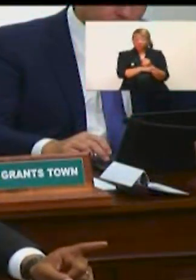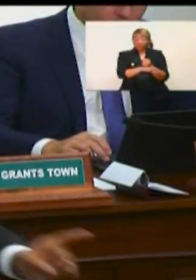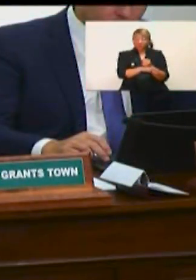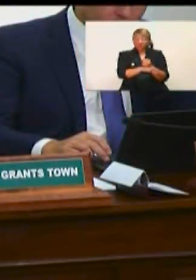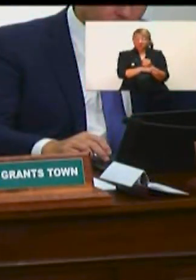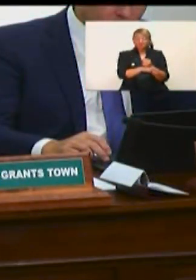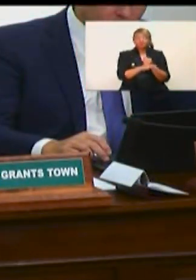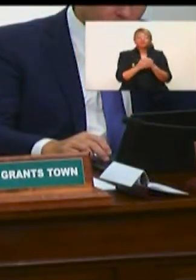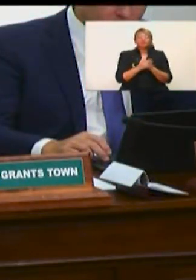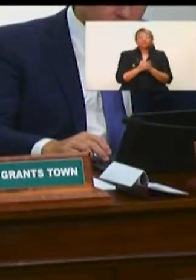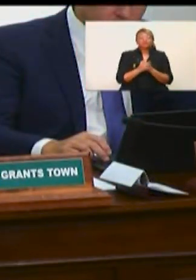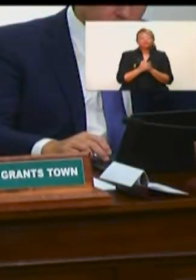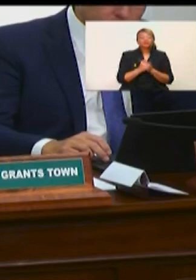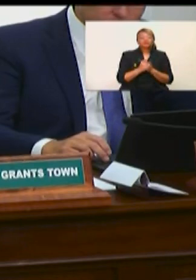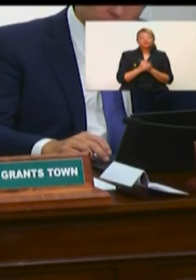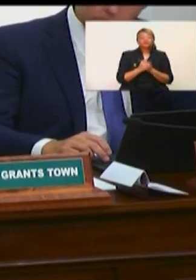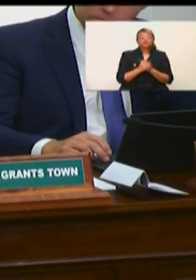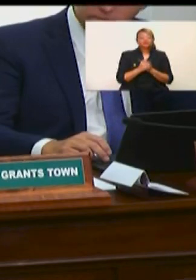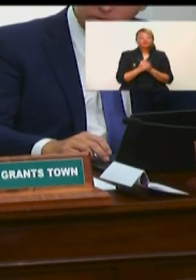rest of this.